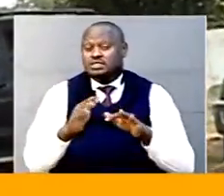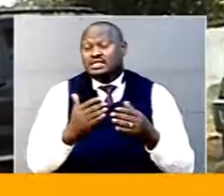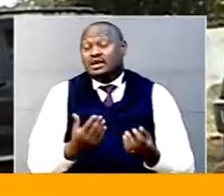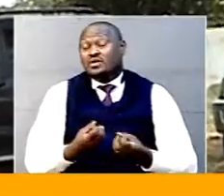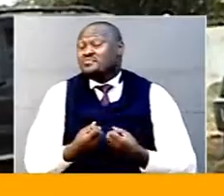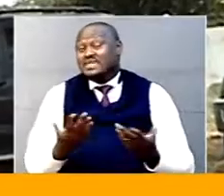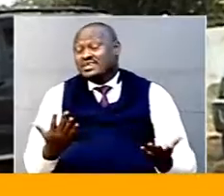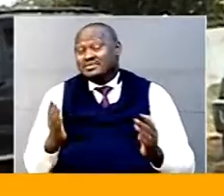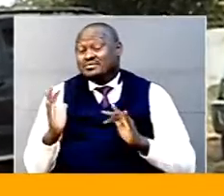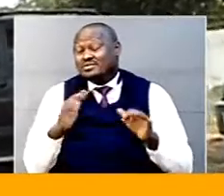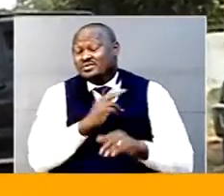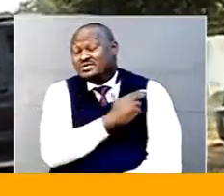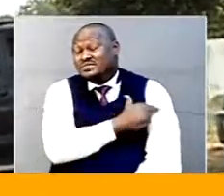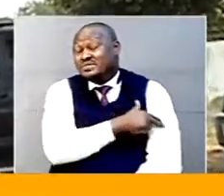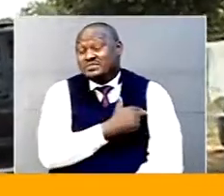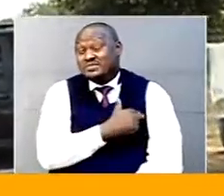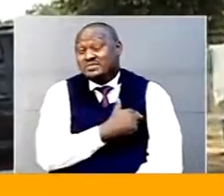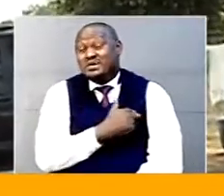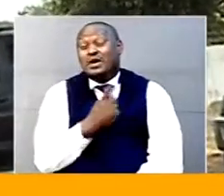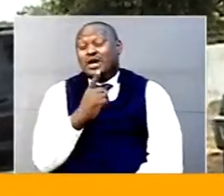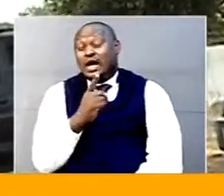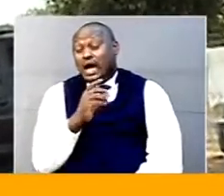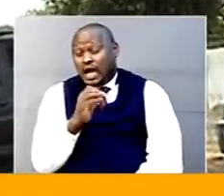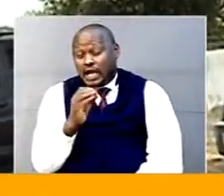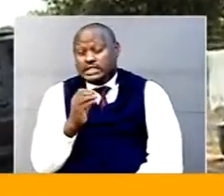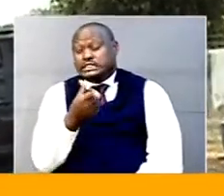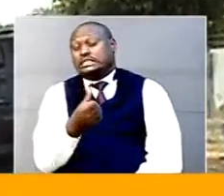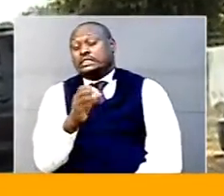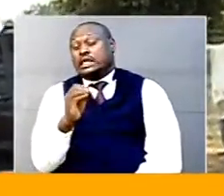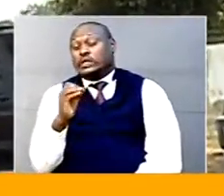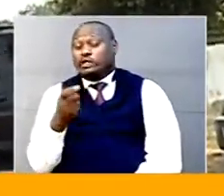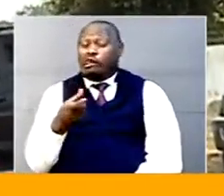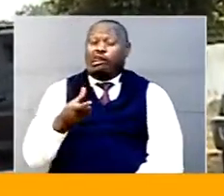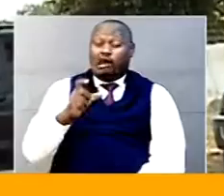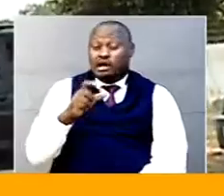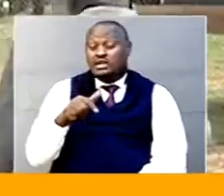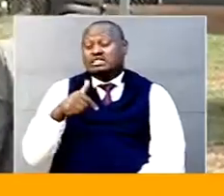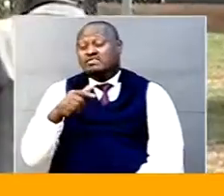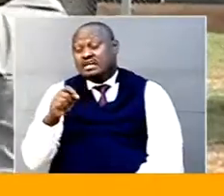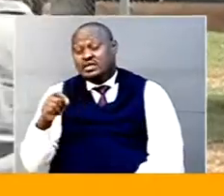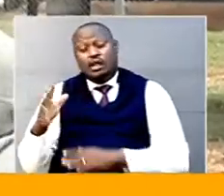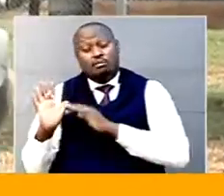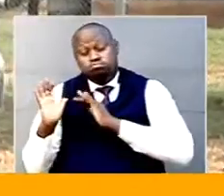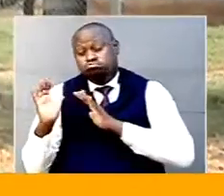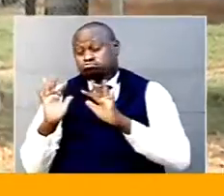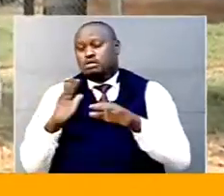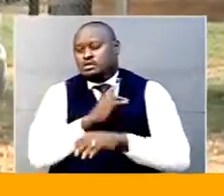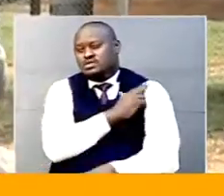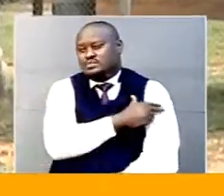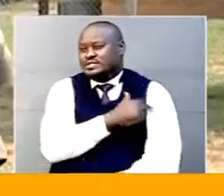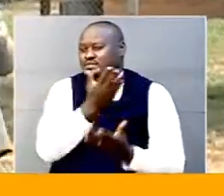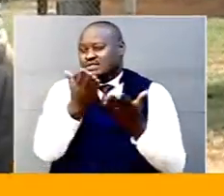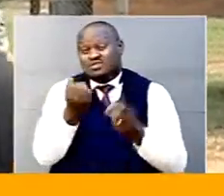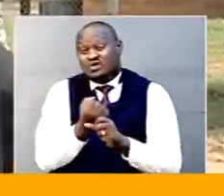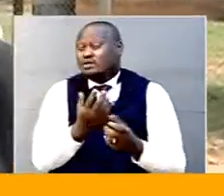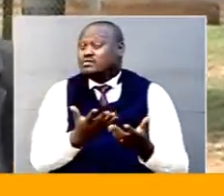the moment, they are in hundreds, 600, 700. And I really want to urge